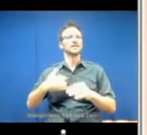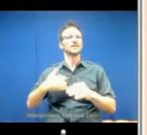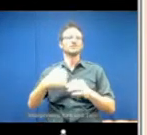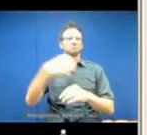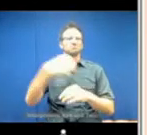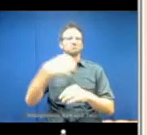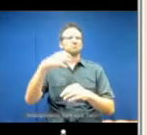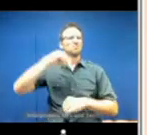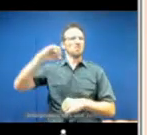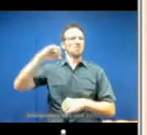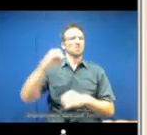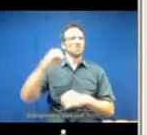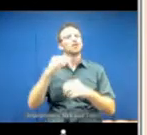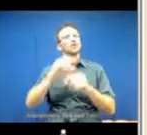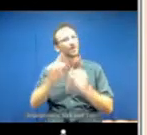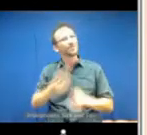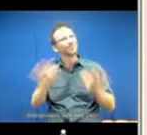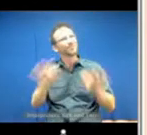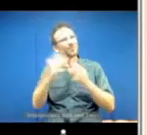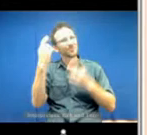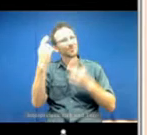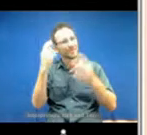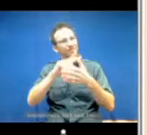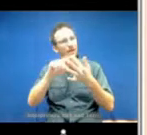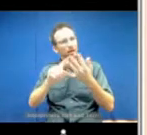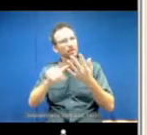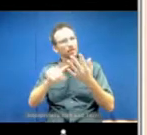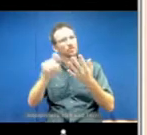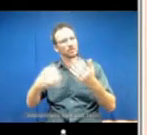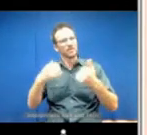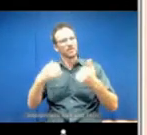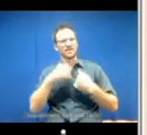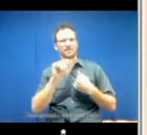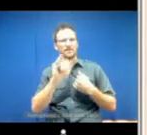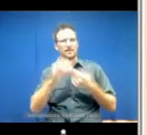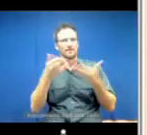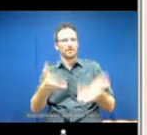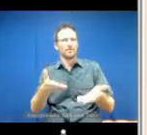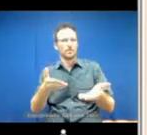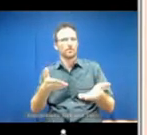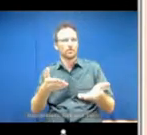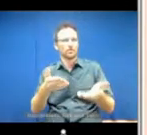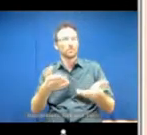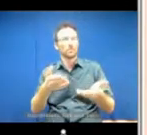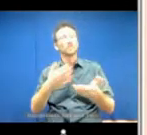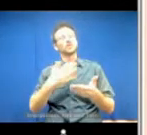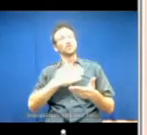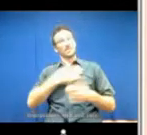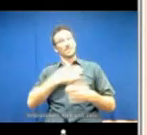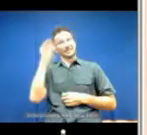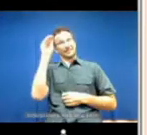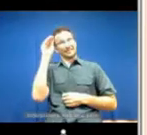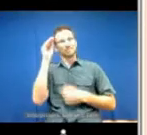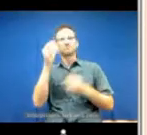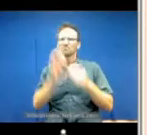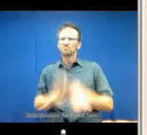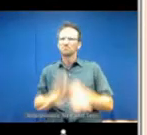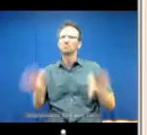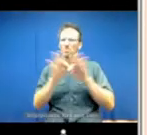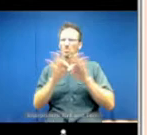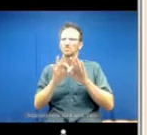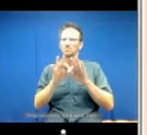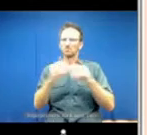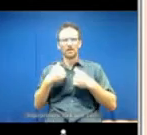present. And in my opinion, it's more important to have a table interpreter present than it is to